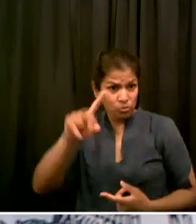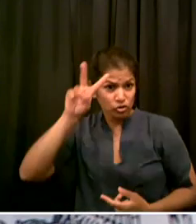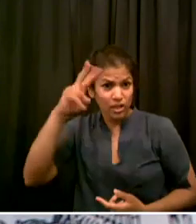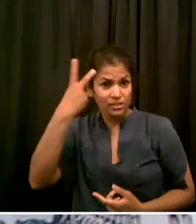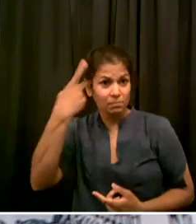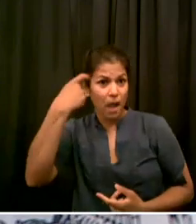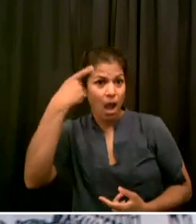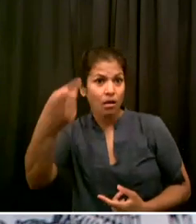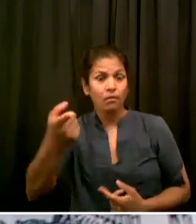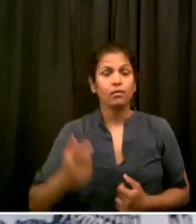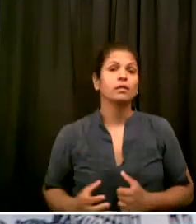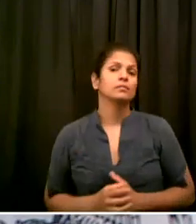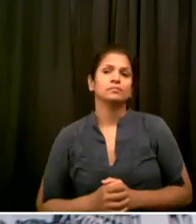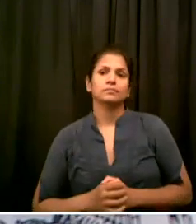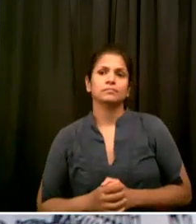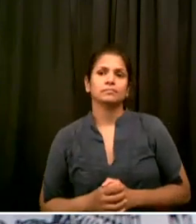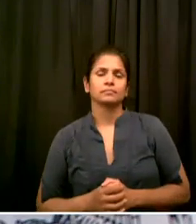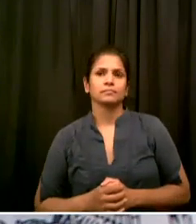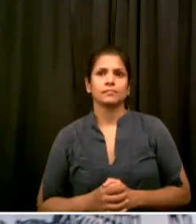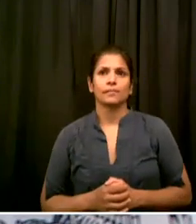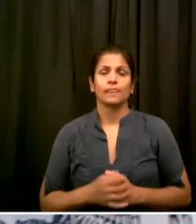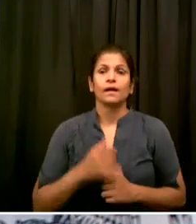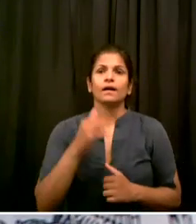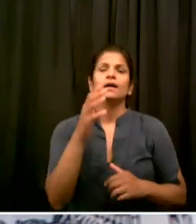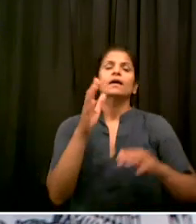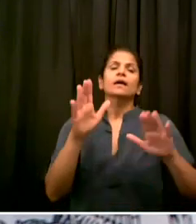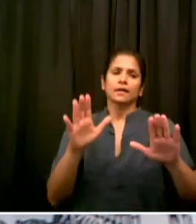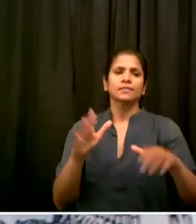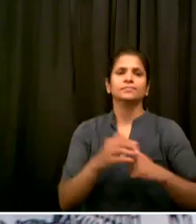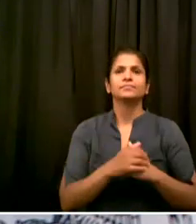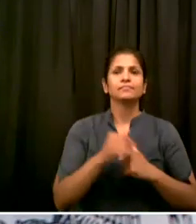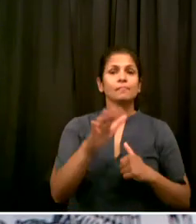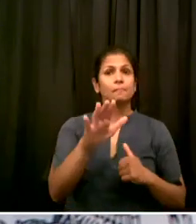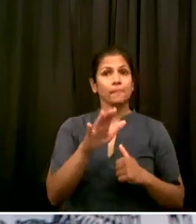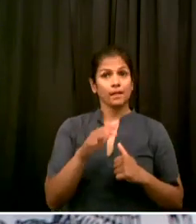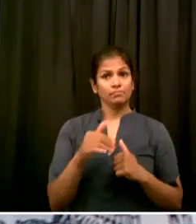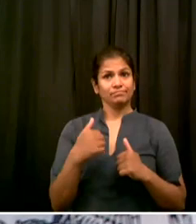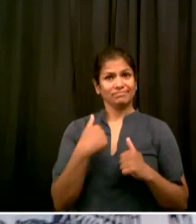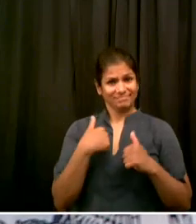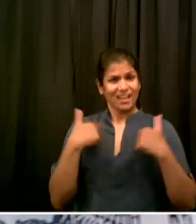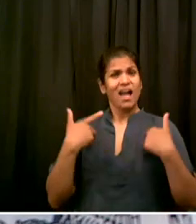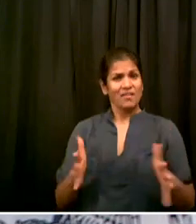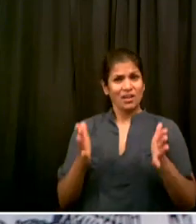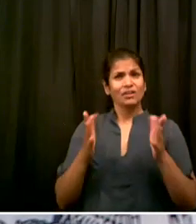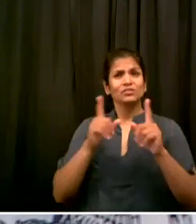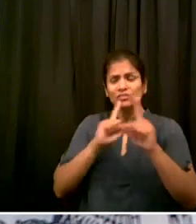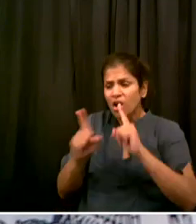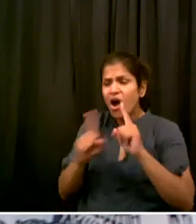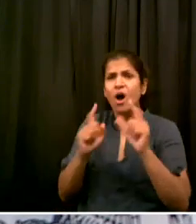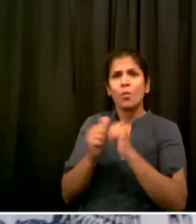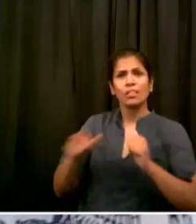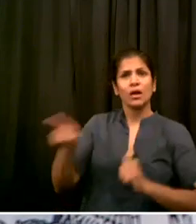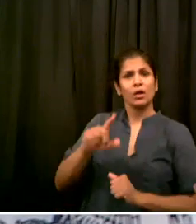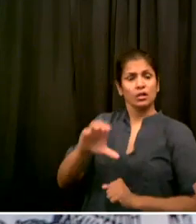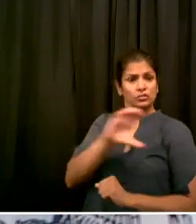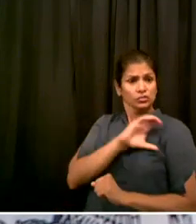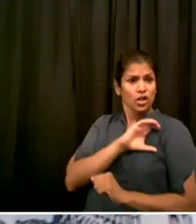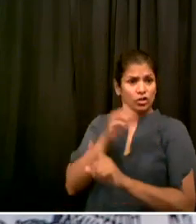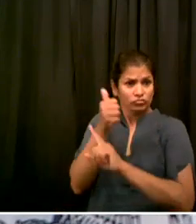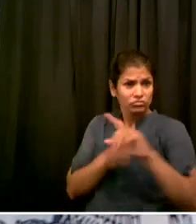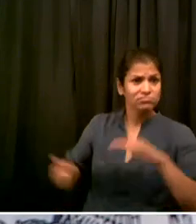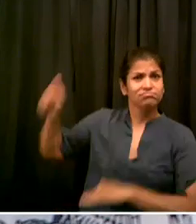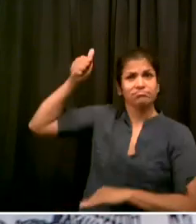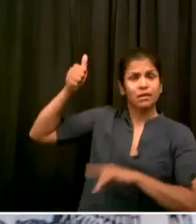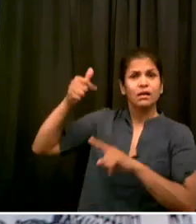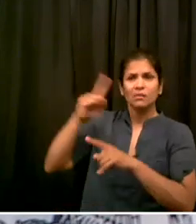And the more I've heard, the more it confirms that Commissioner Shea made the right decision. That the